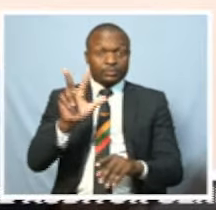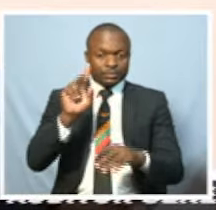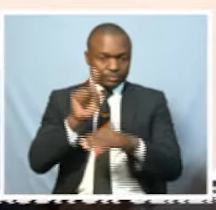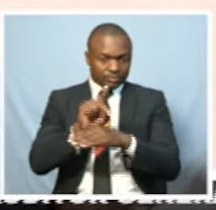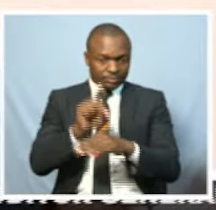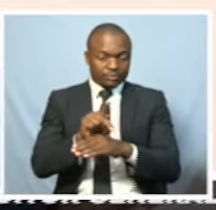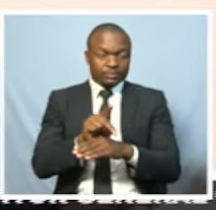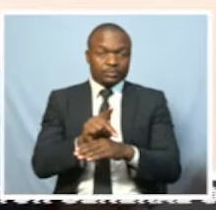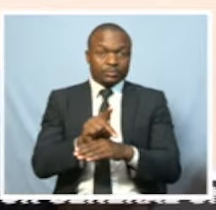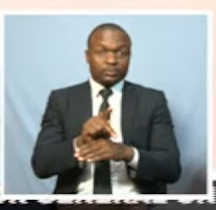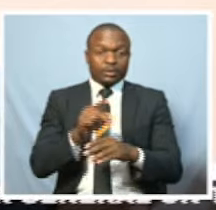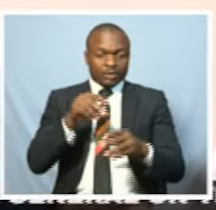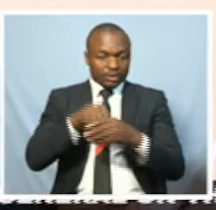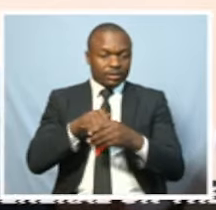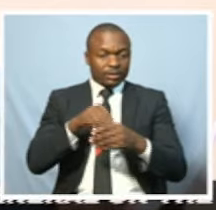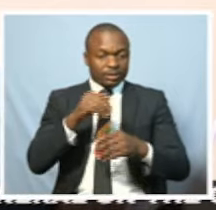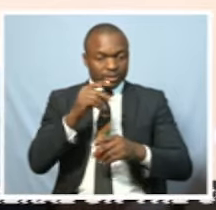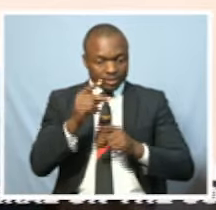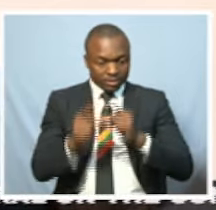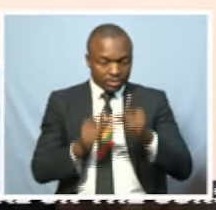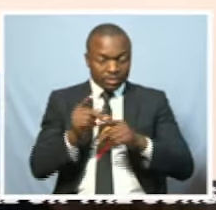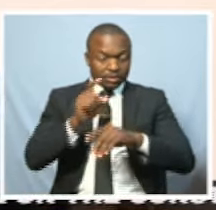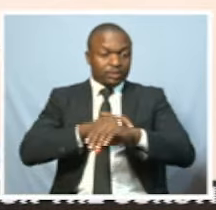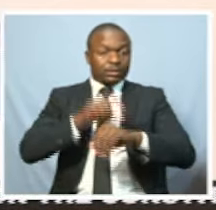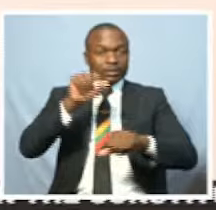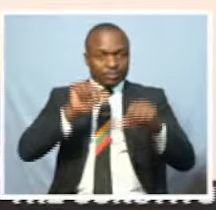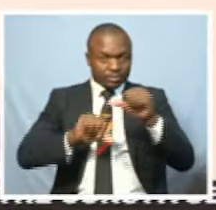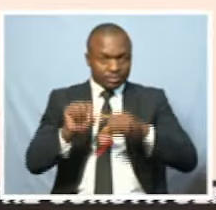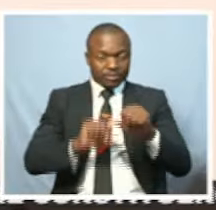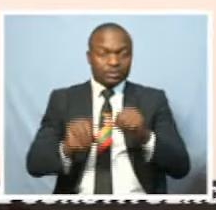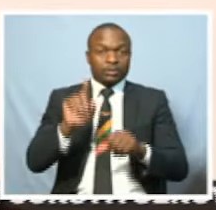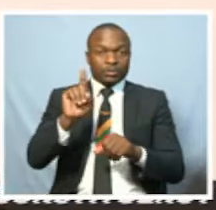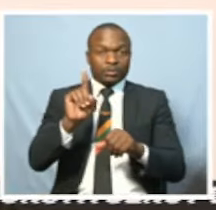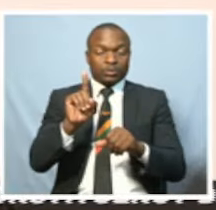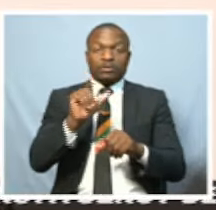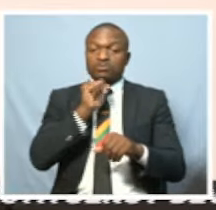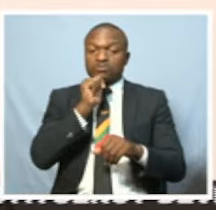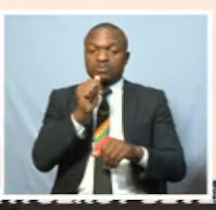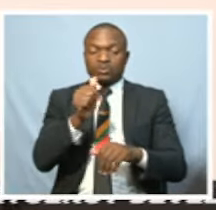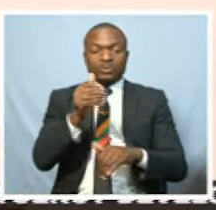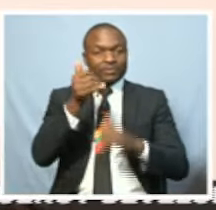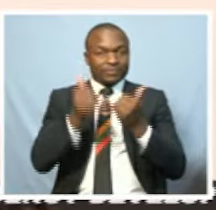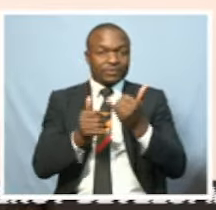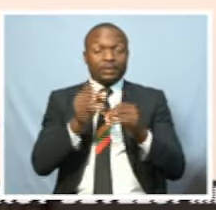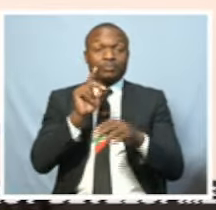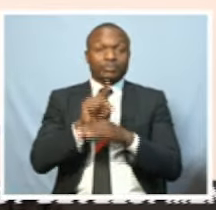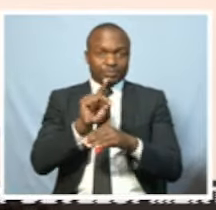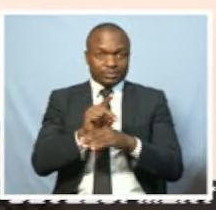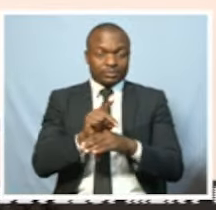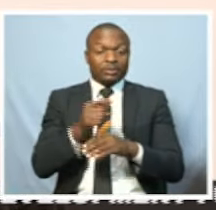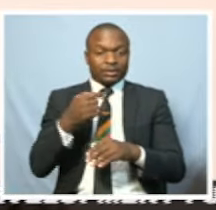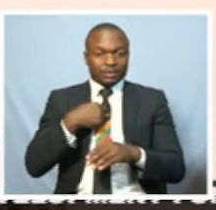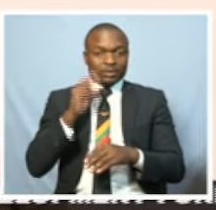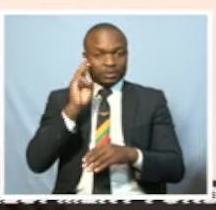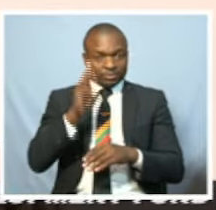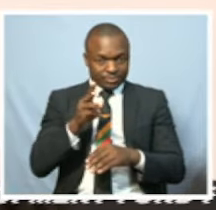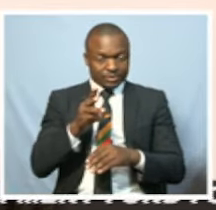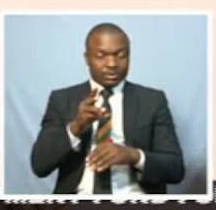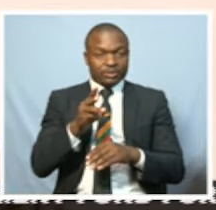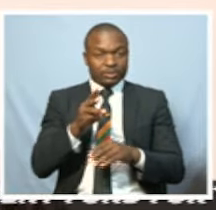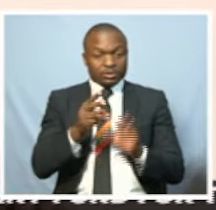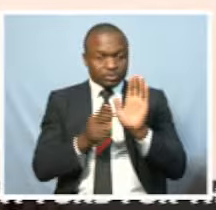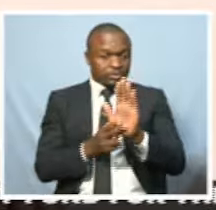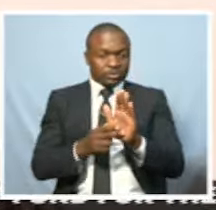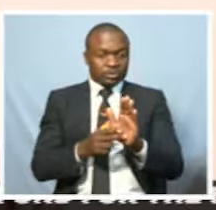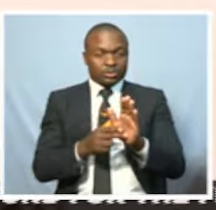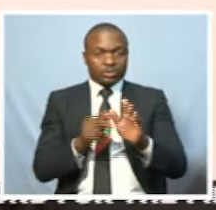projects that were in progress at the time we were audited, and 1 outstanding project. So, Chair, I will quickly take you to the